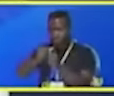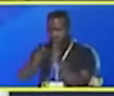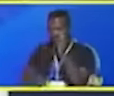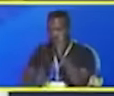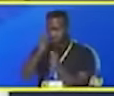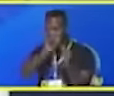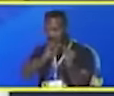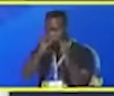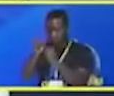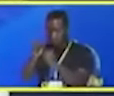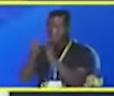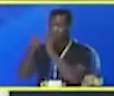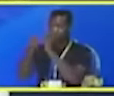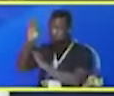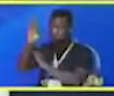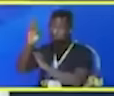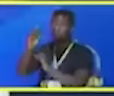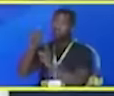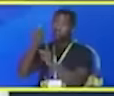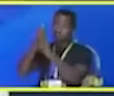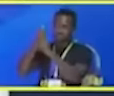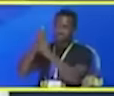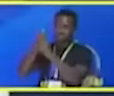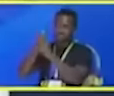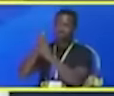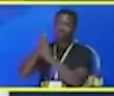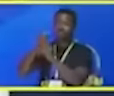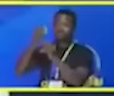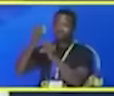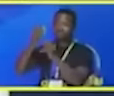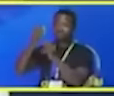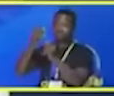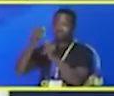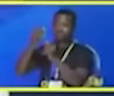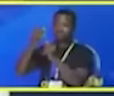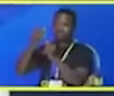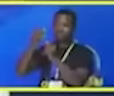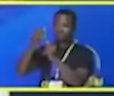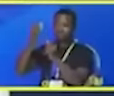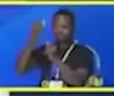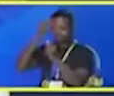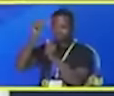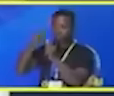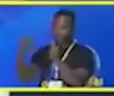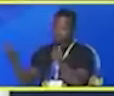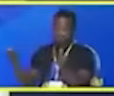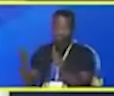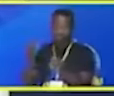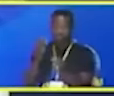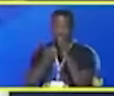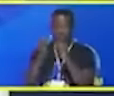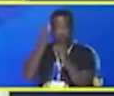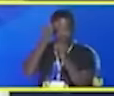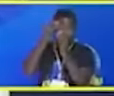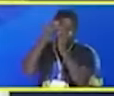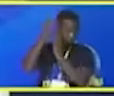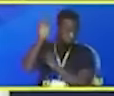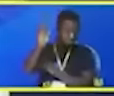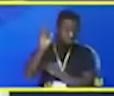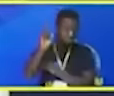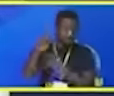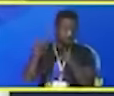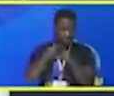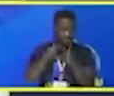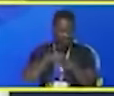omnipotent. God is omniscient. However, in knowing God as far as our